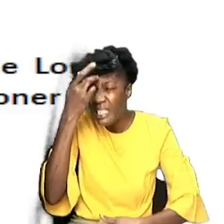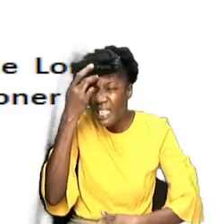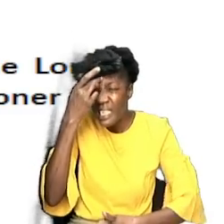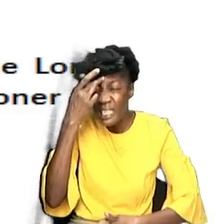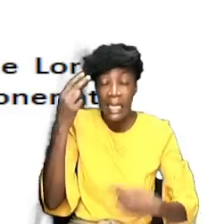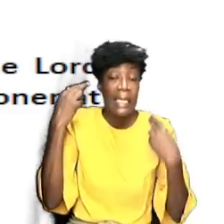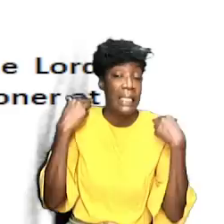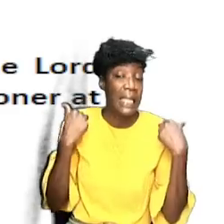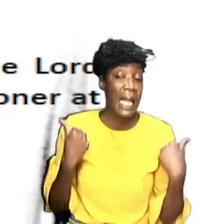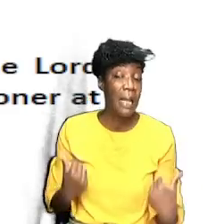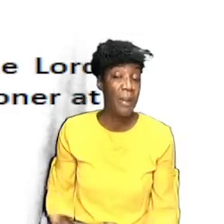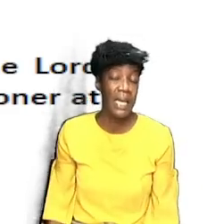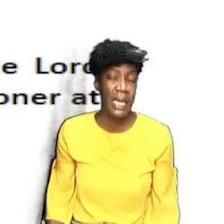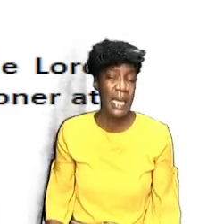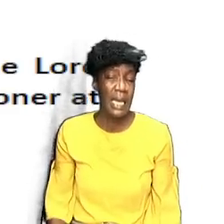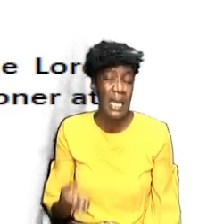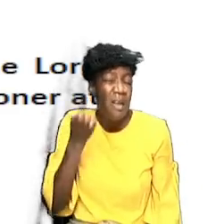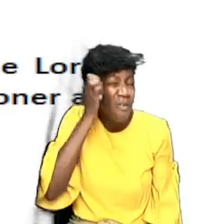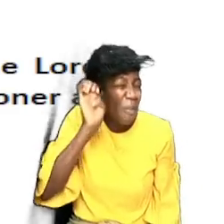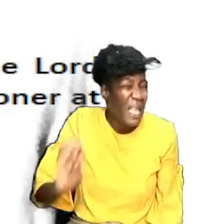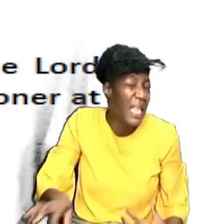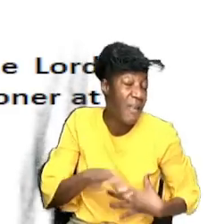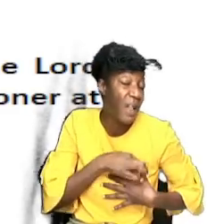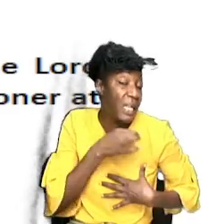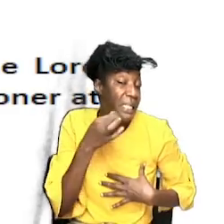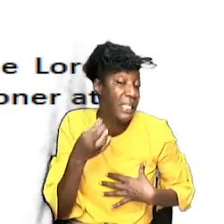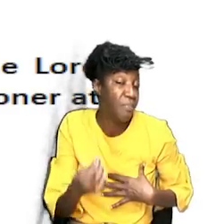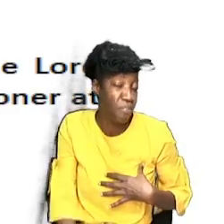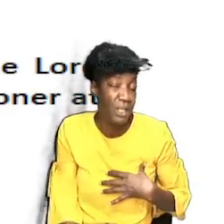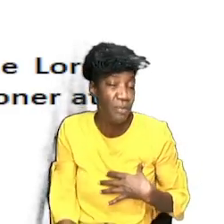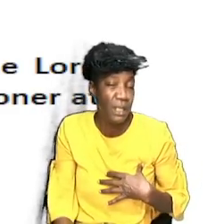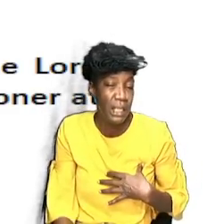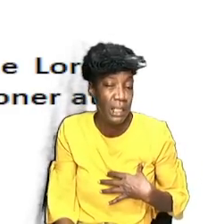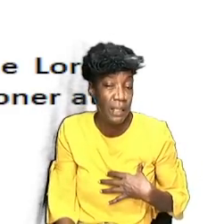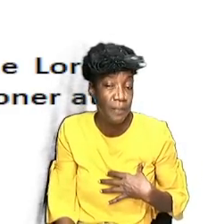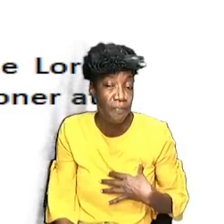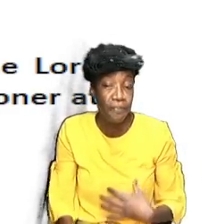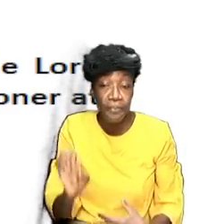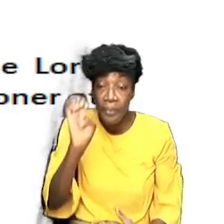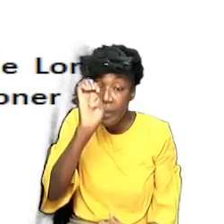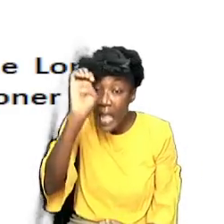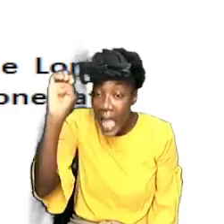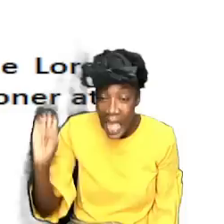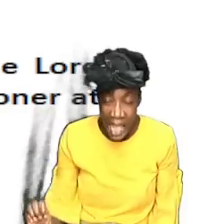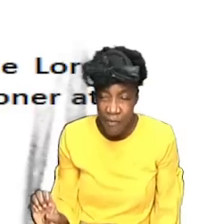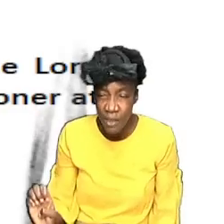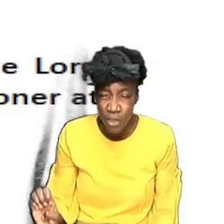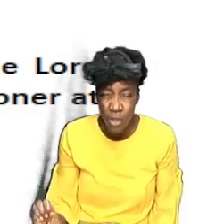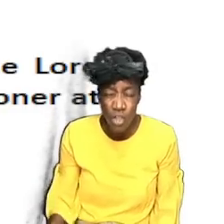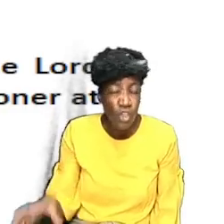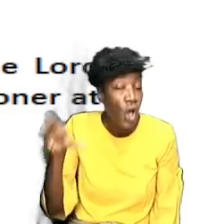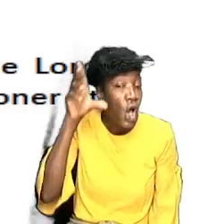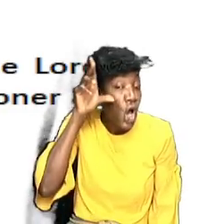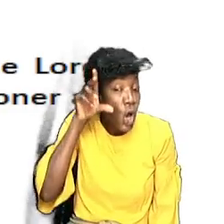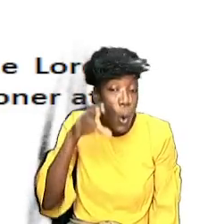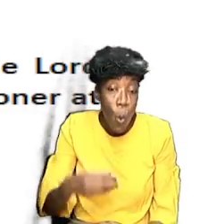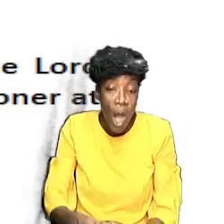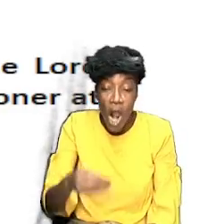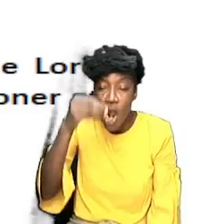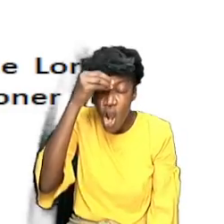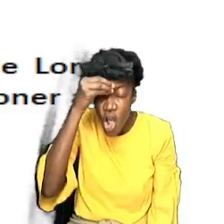from evil spirit. Amen. And it was from Ephesus that we learned about the sons of Sceva, amen,